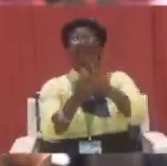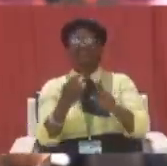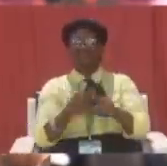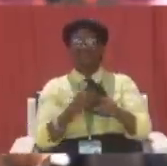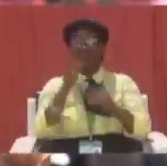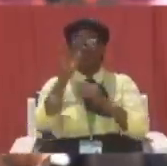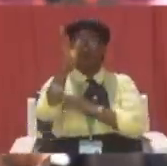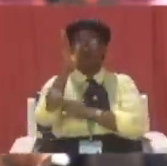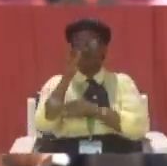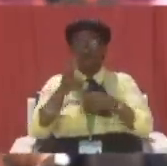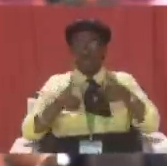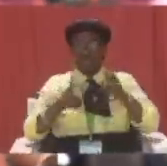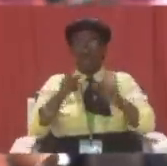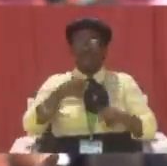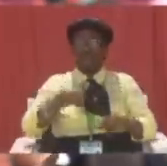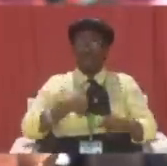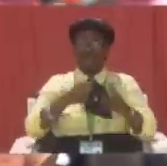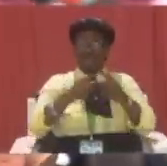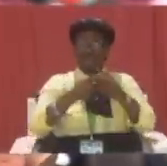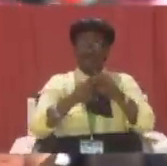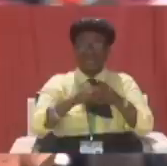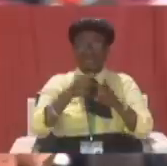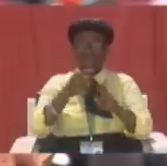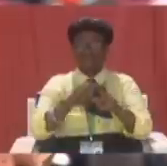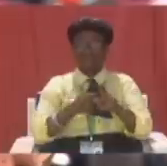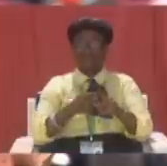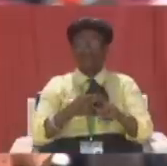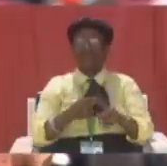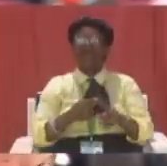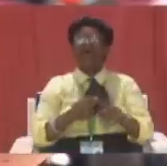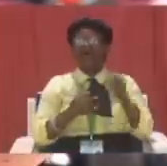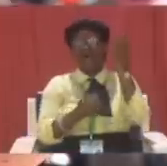Let me start with Isaac.